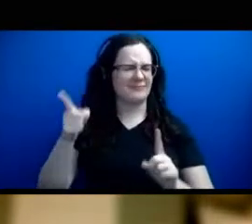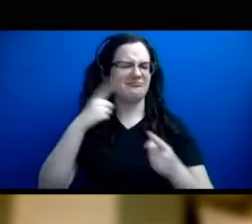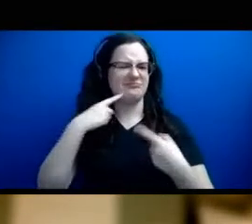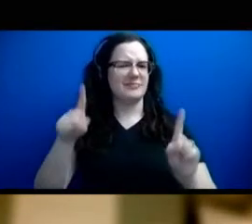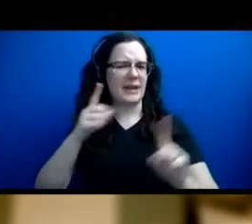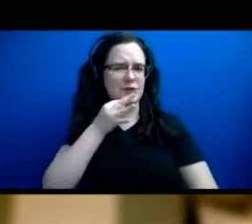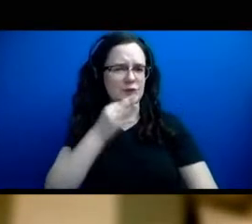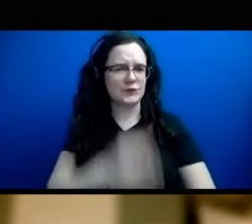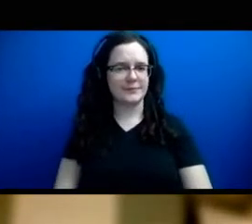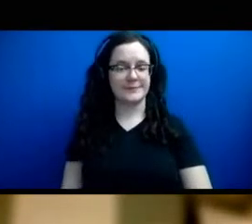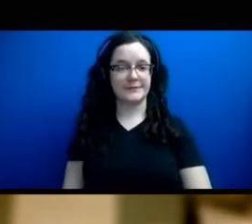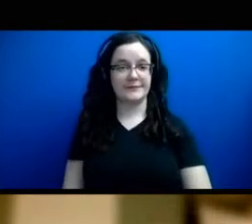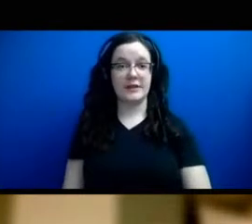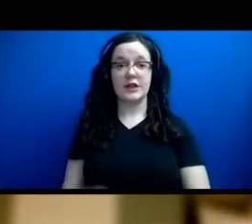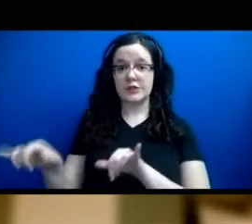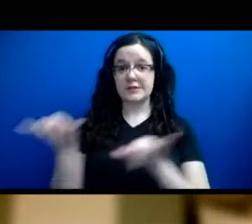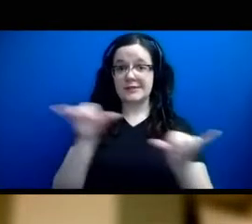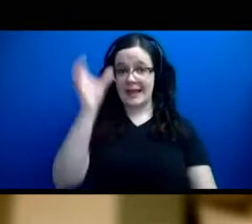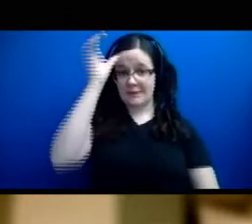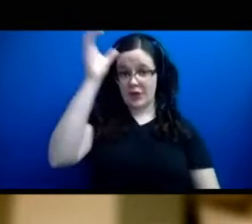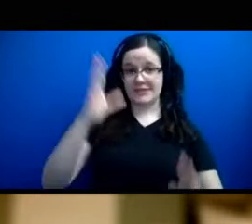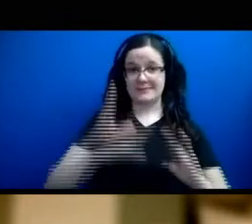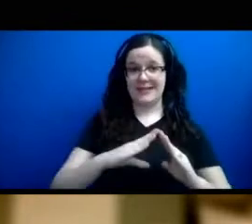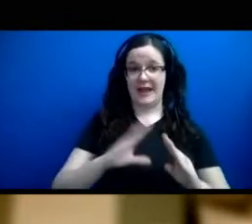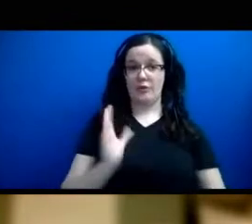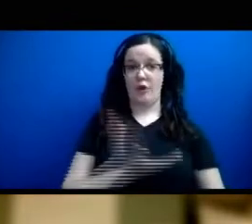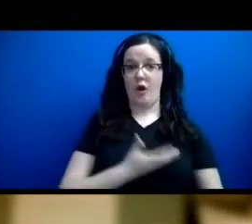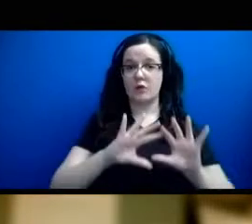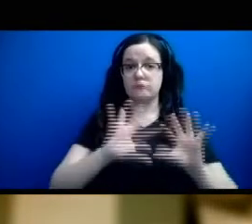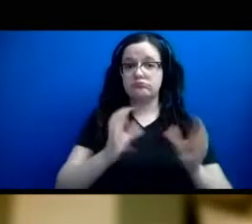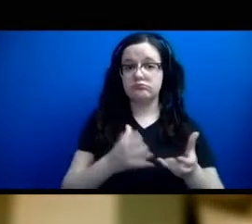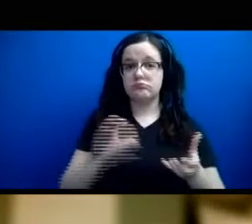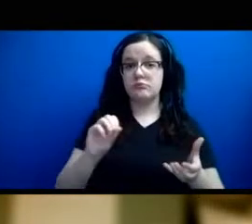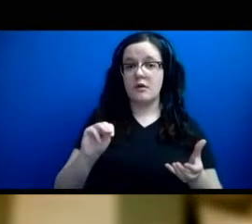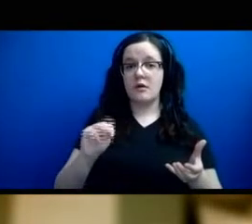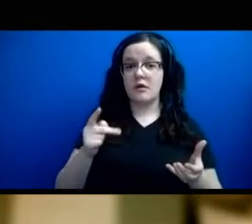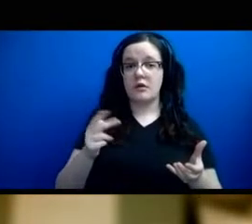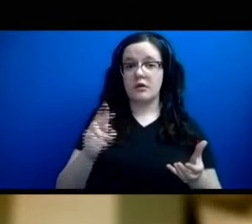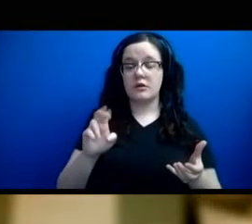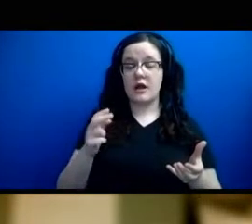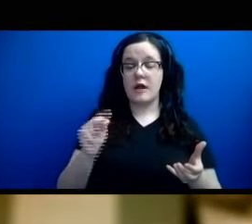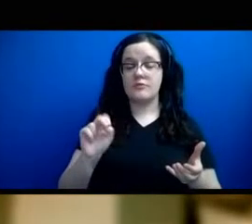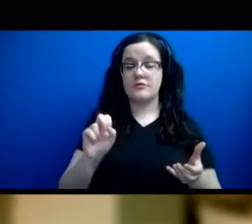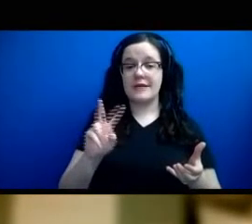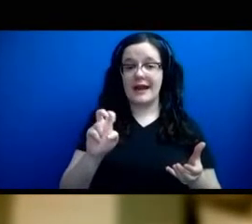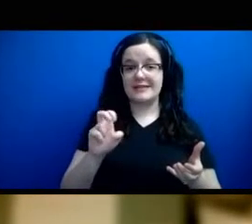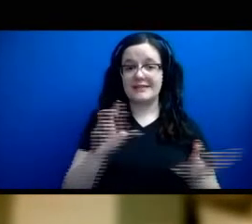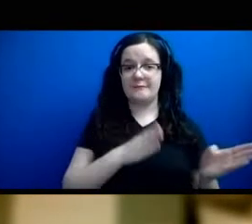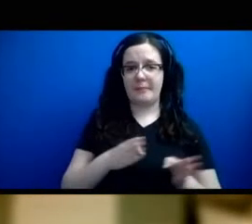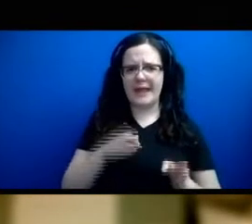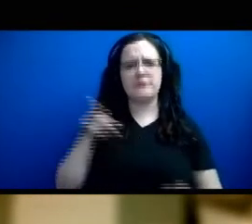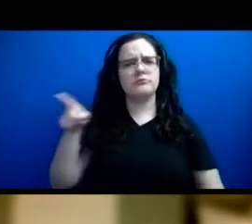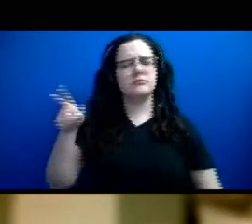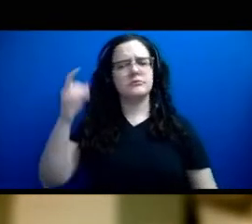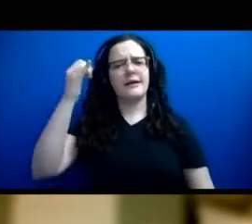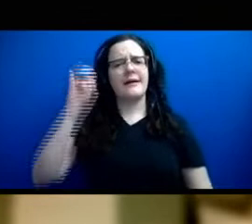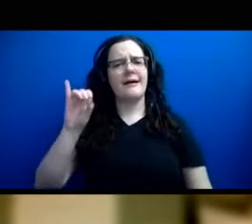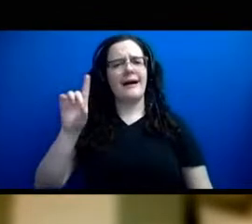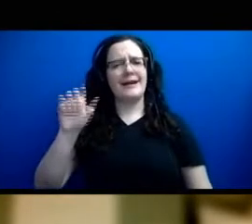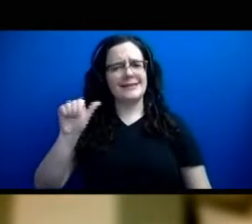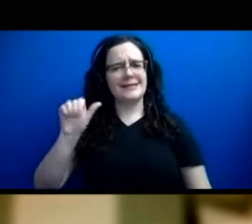town's comprehensive plan, the Idea Plan is intended to serve as a roadmap for the community, but just as